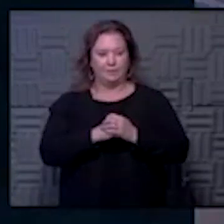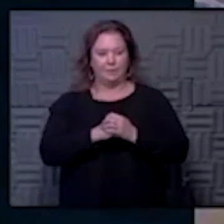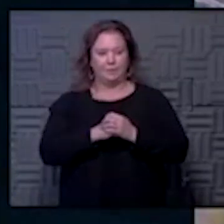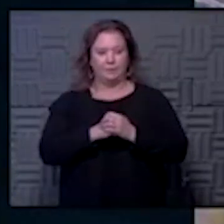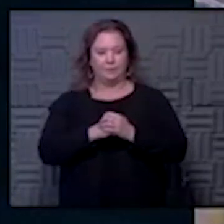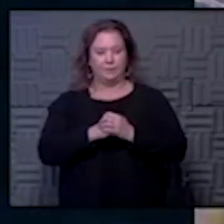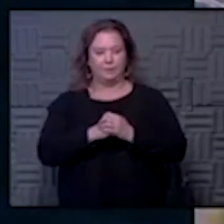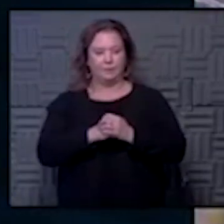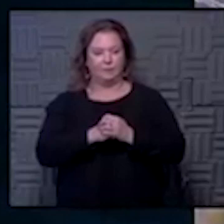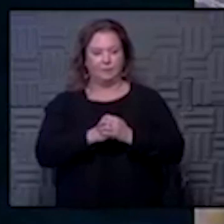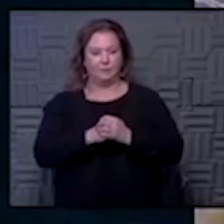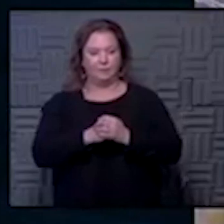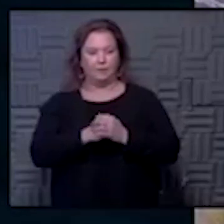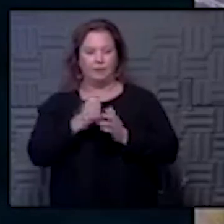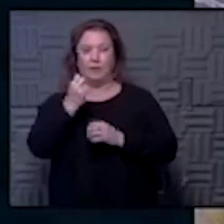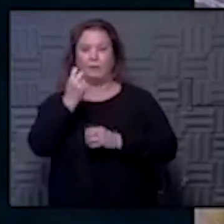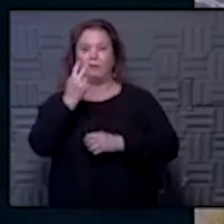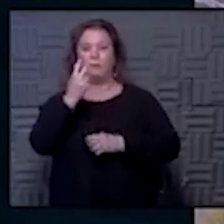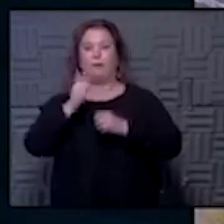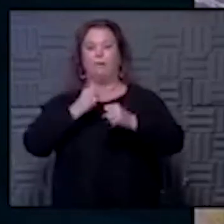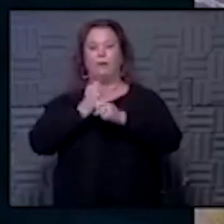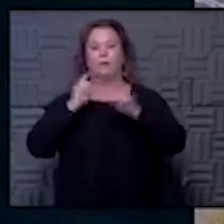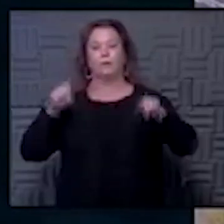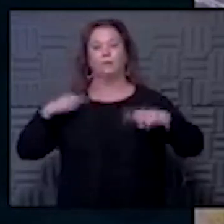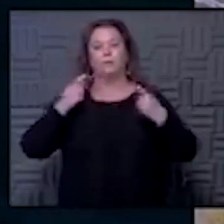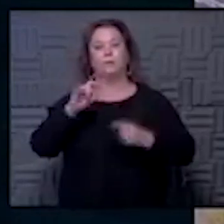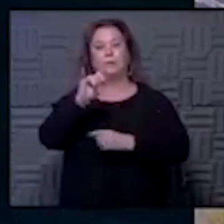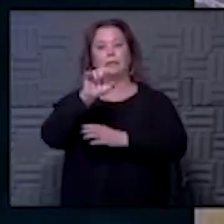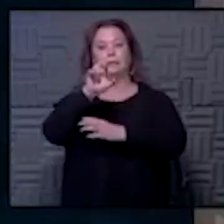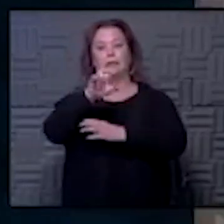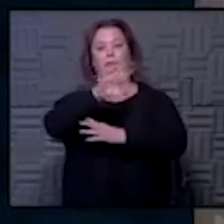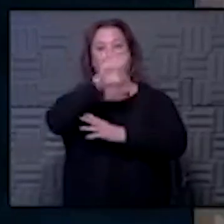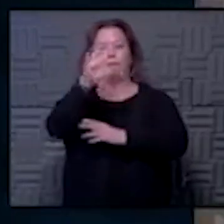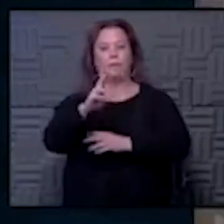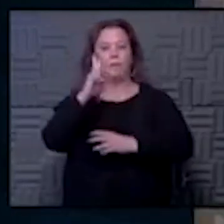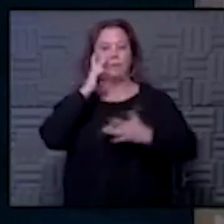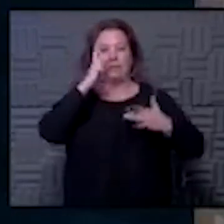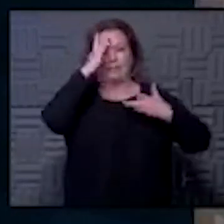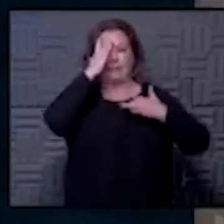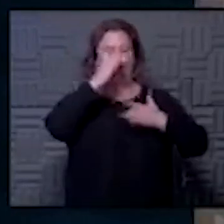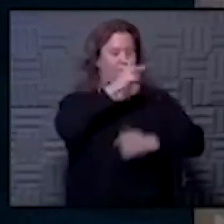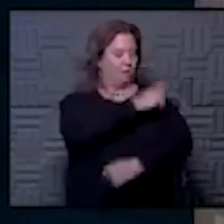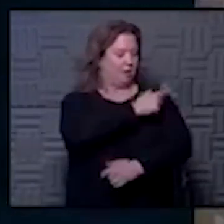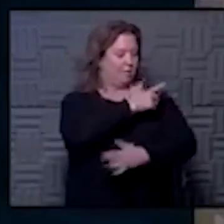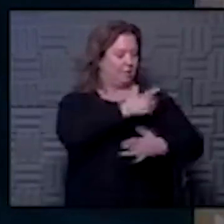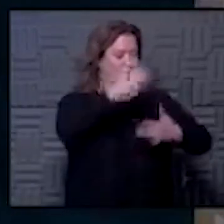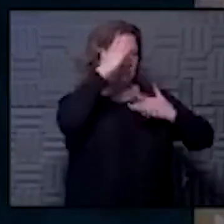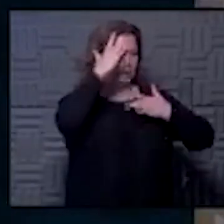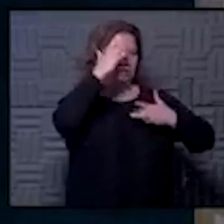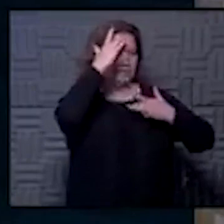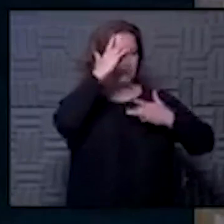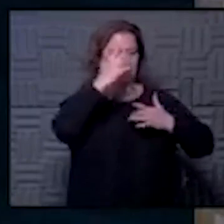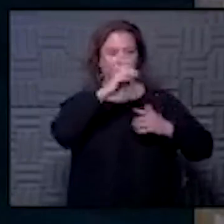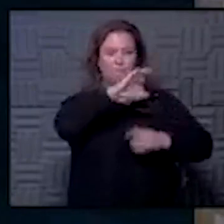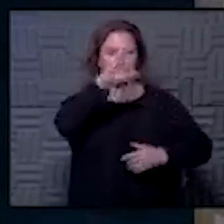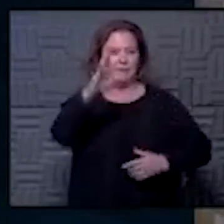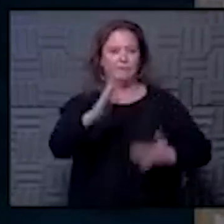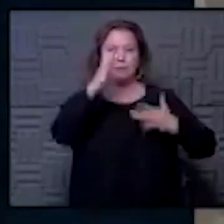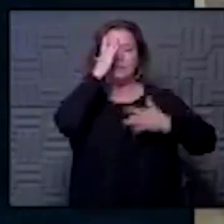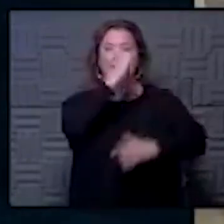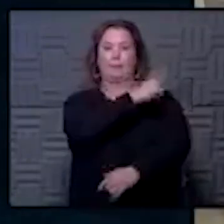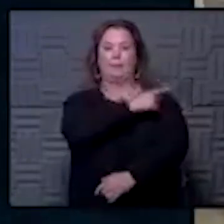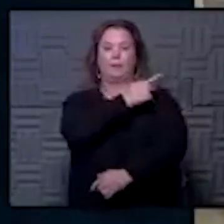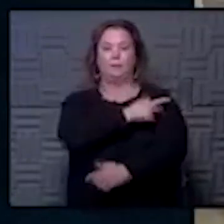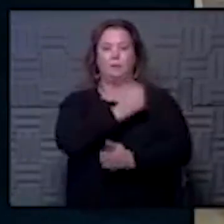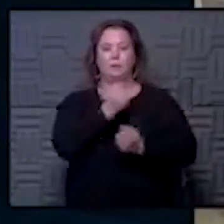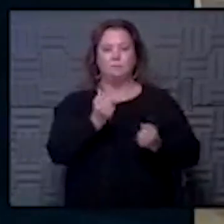Good? I've been in ICU for 12 years. I've never seen anything this bad and this sick. Our patients are sicker than they've ever been. They've got